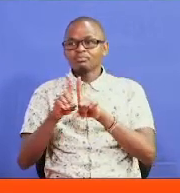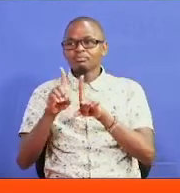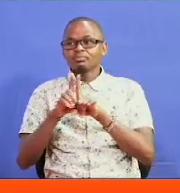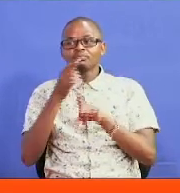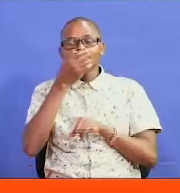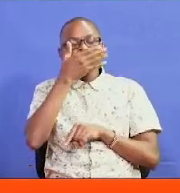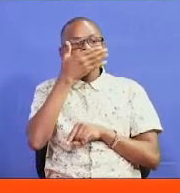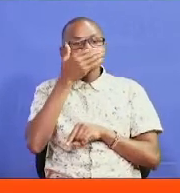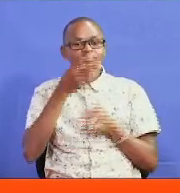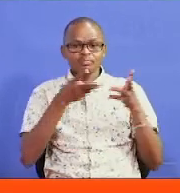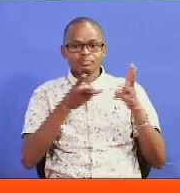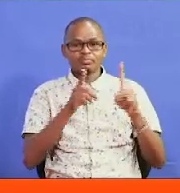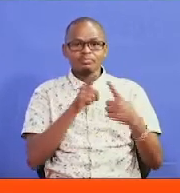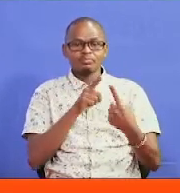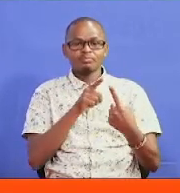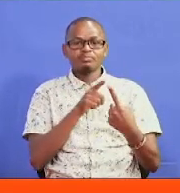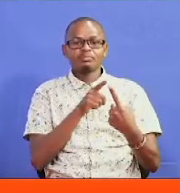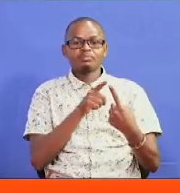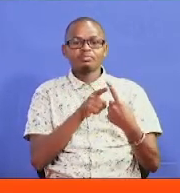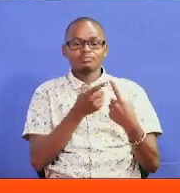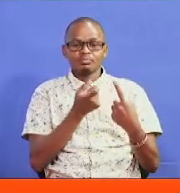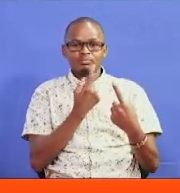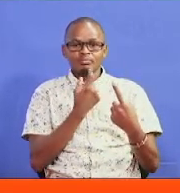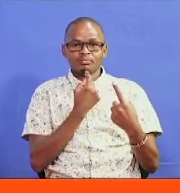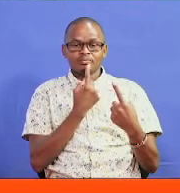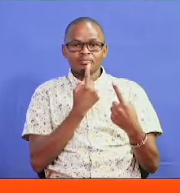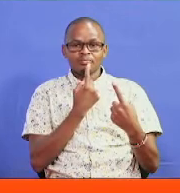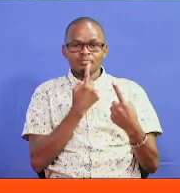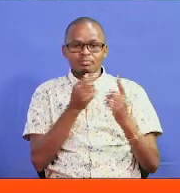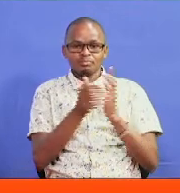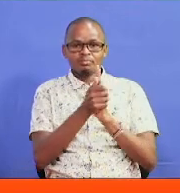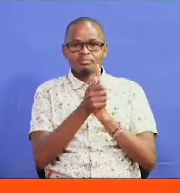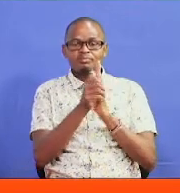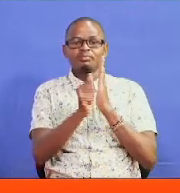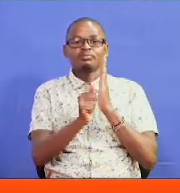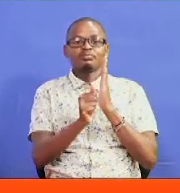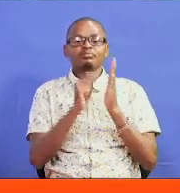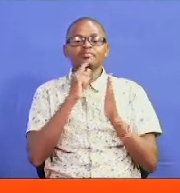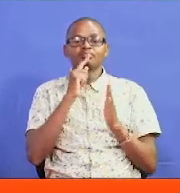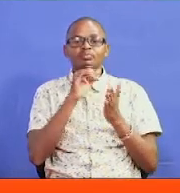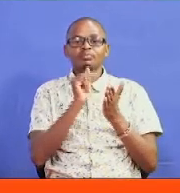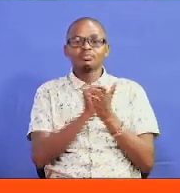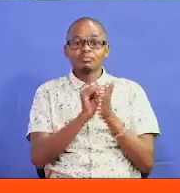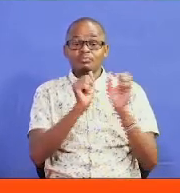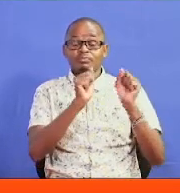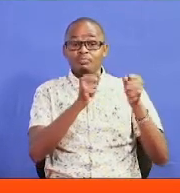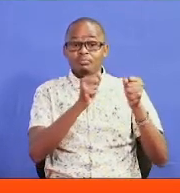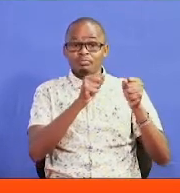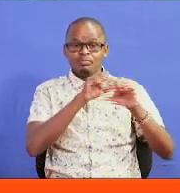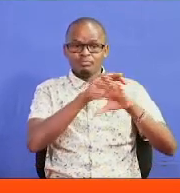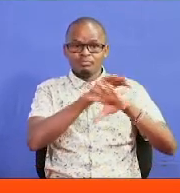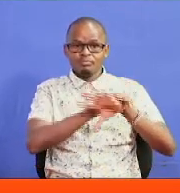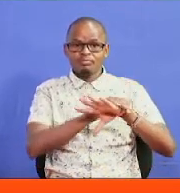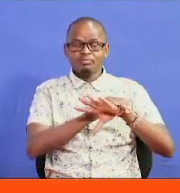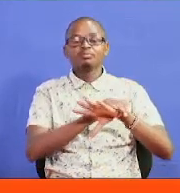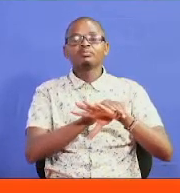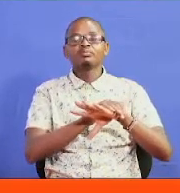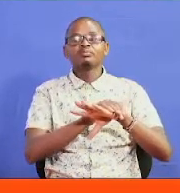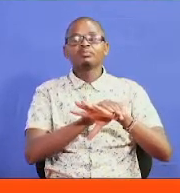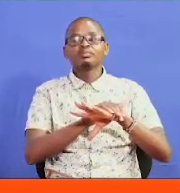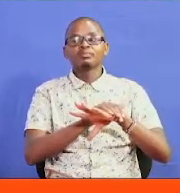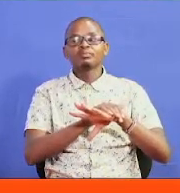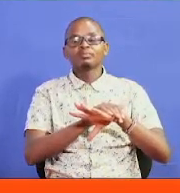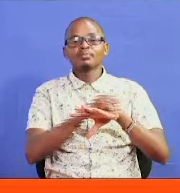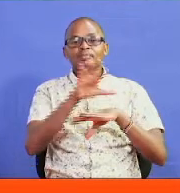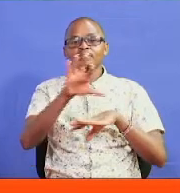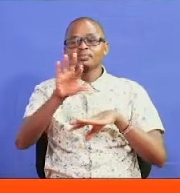the best way to go to a medical profession, so that they can be able to, to